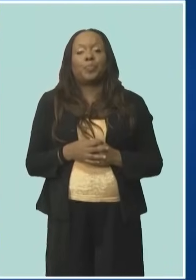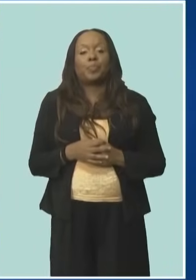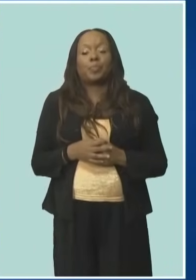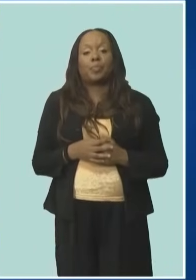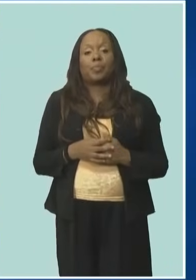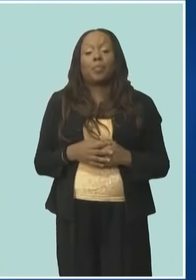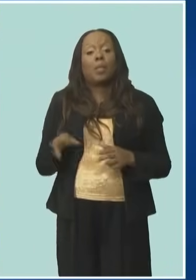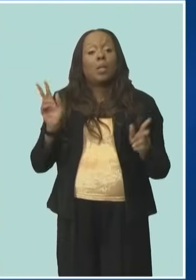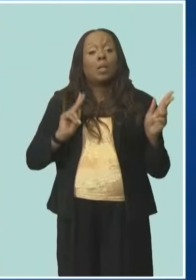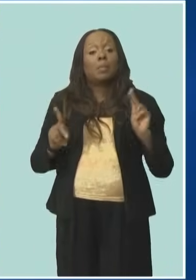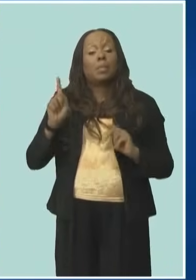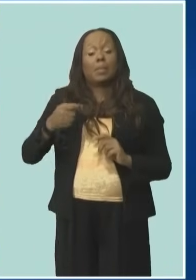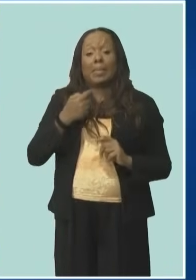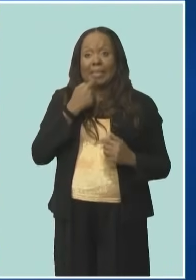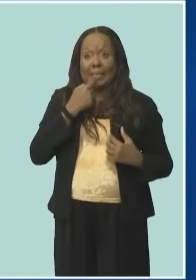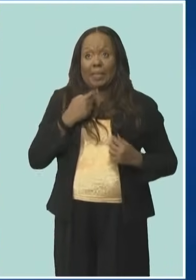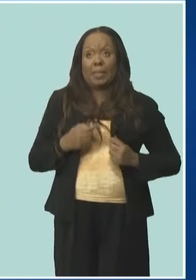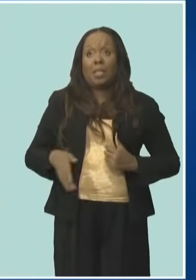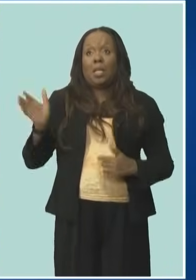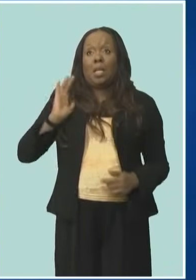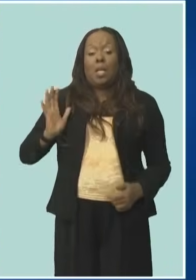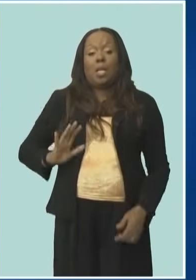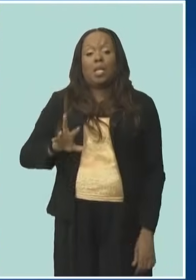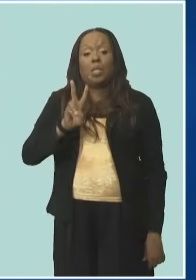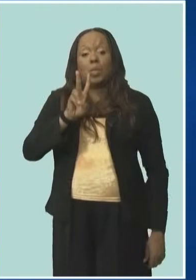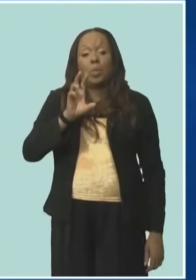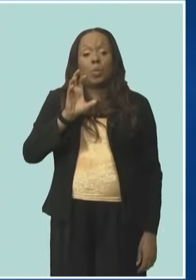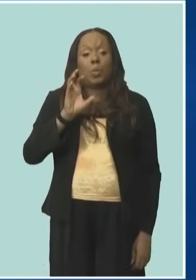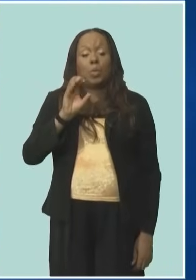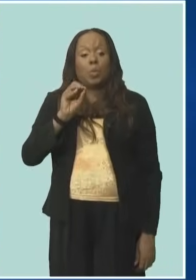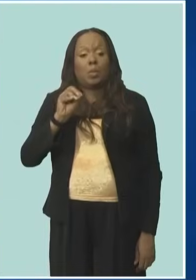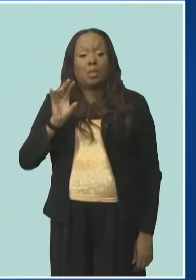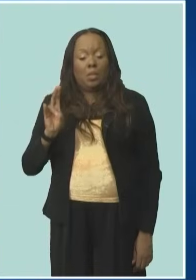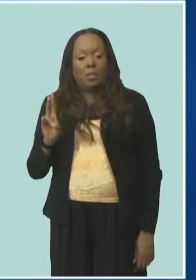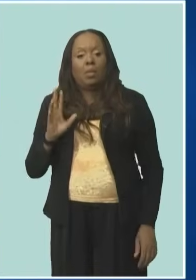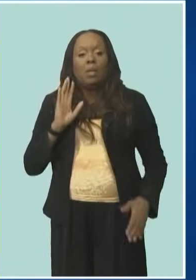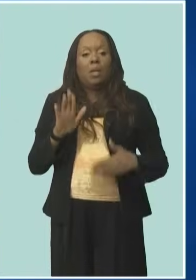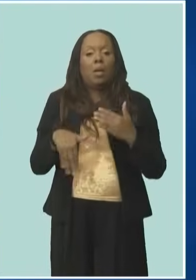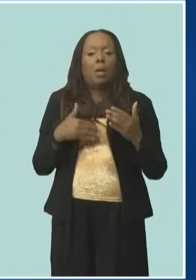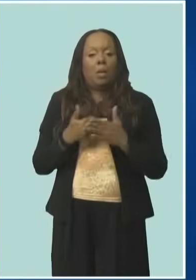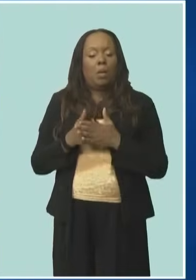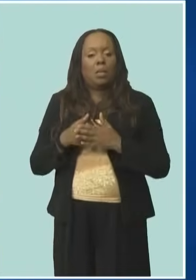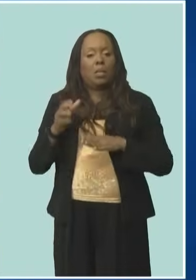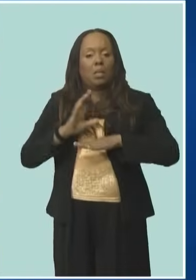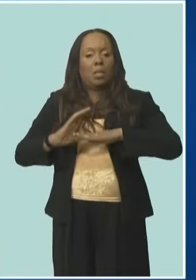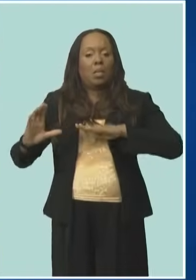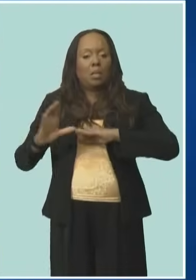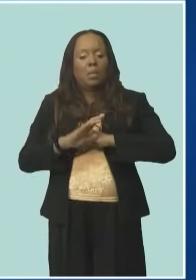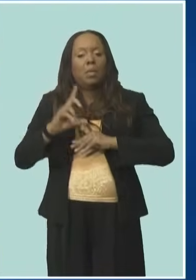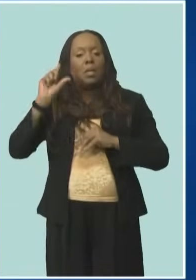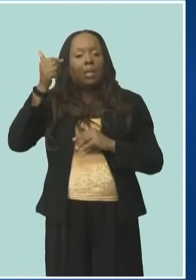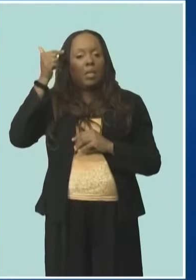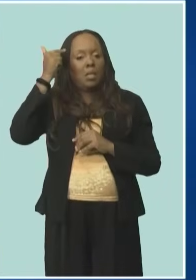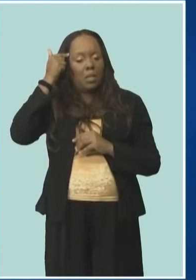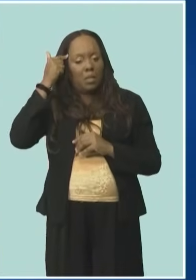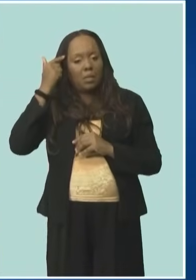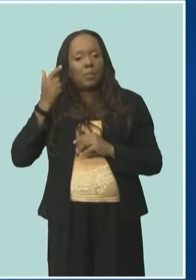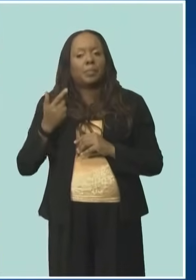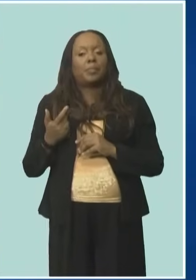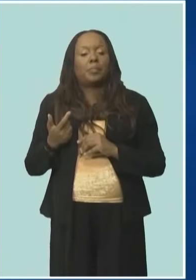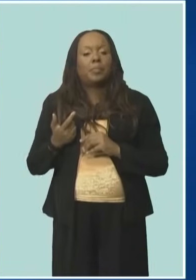should. And back in 2007, the governments of the Caribbean, they